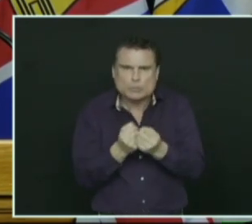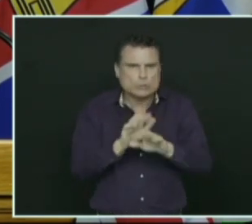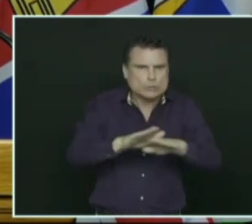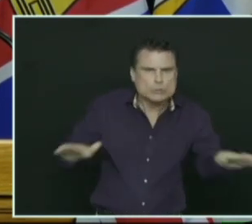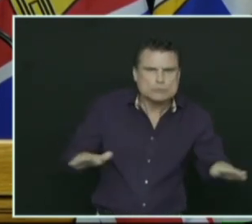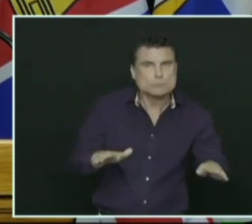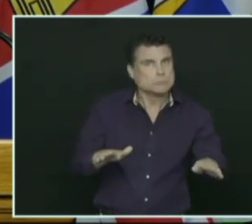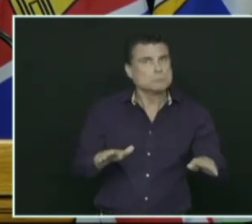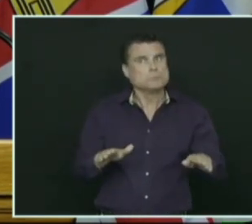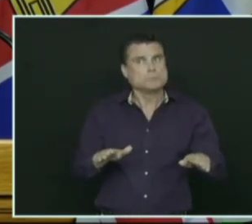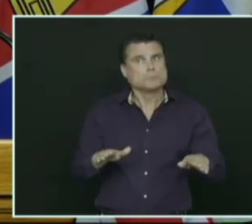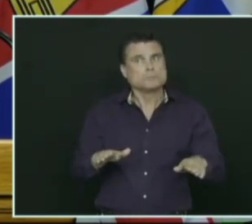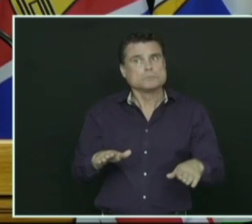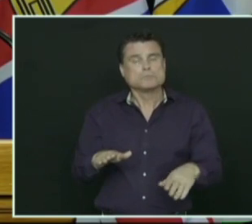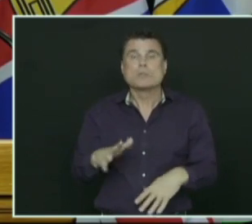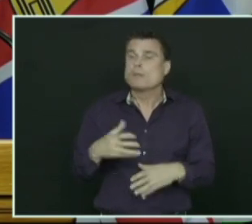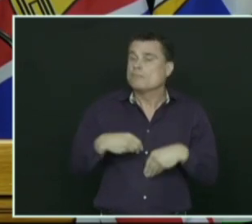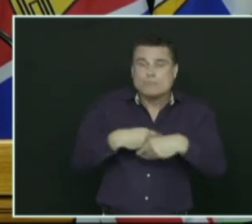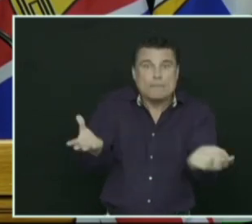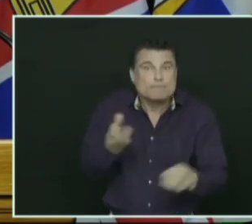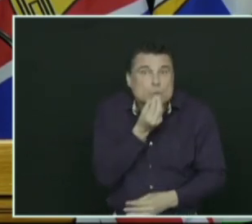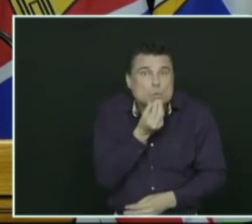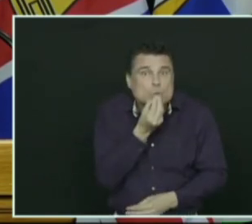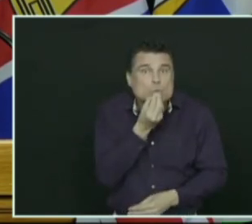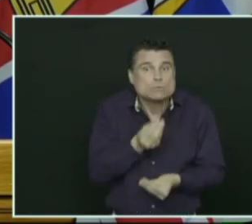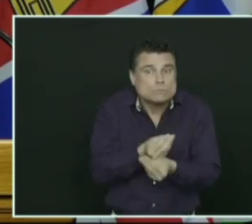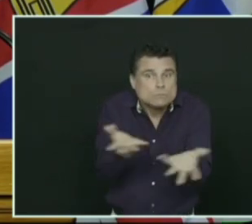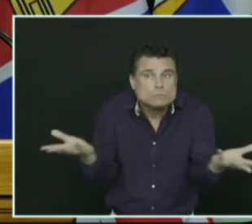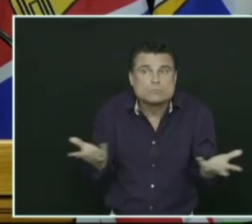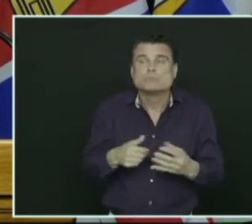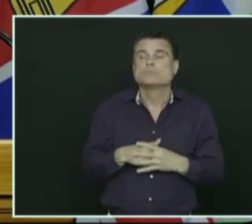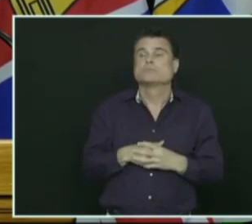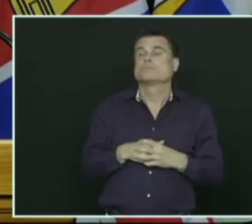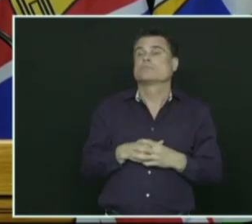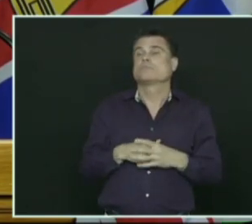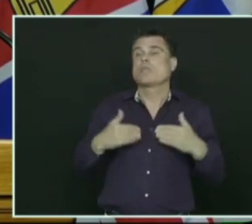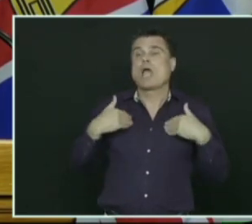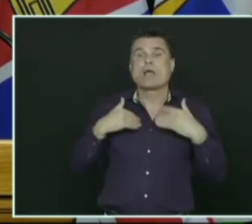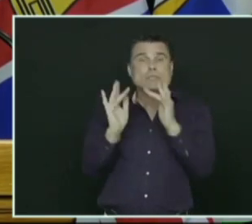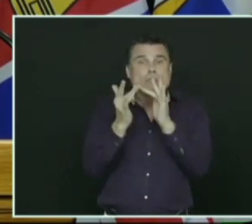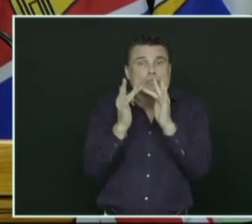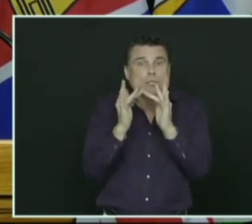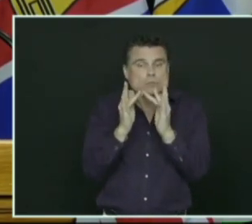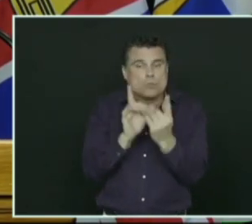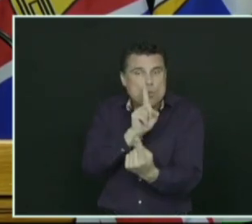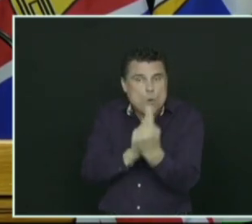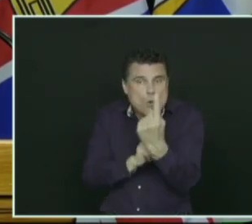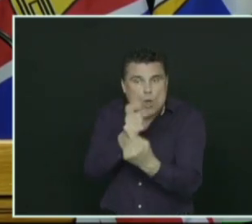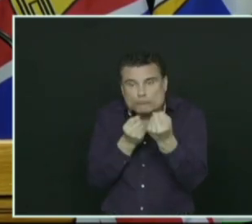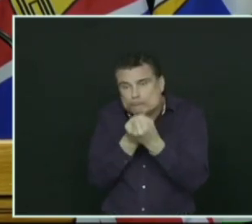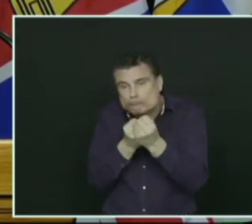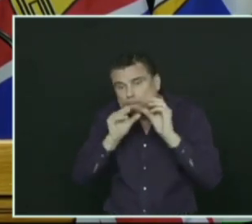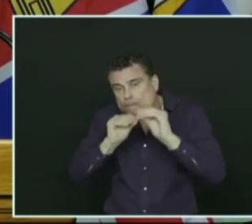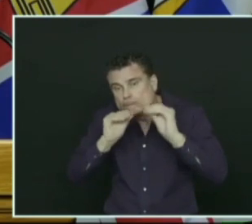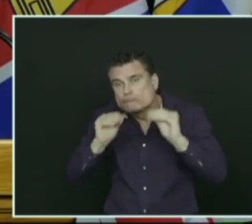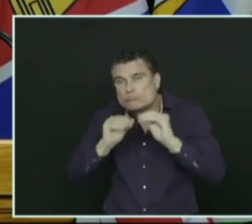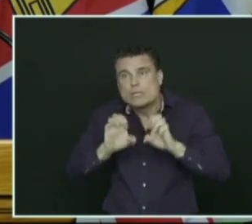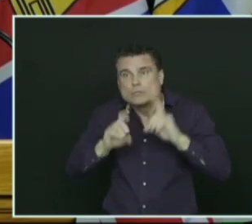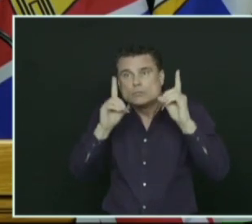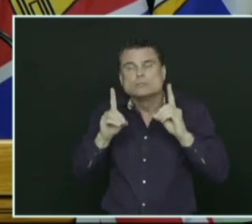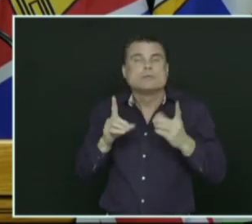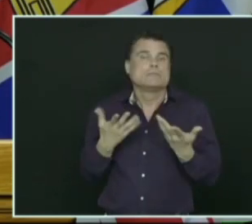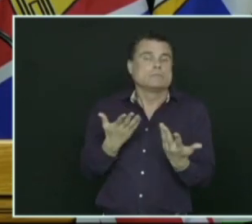of the population affected, who many of the earlier travel-related cases, for example,